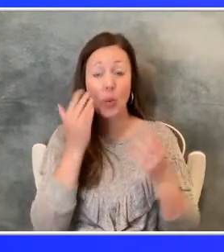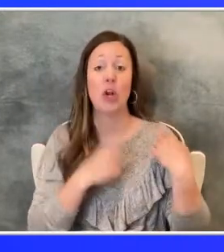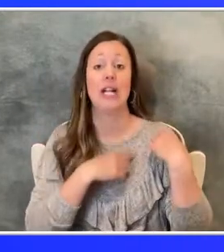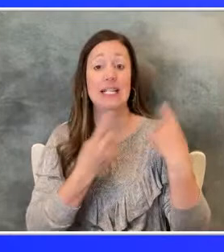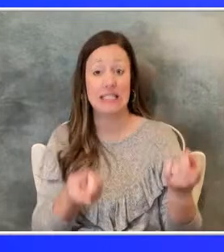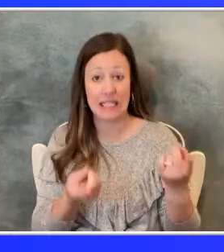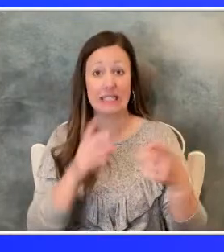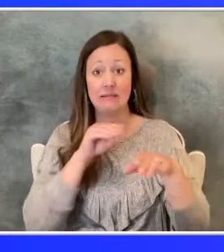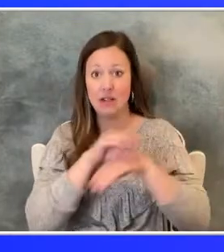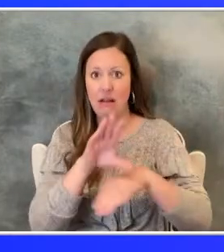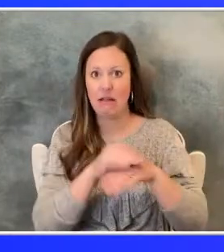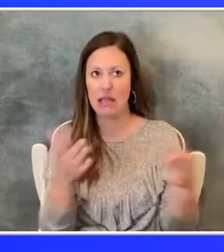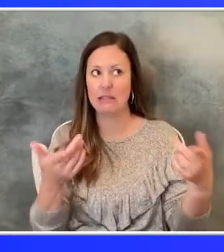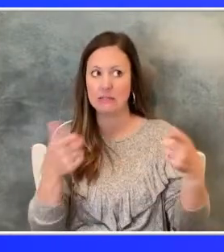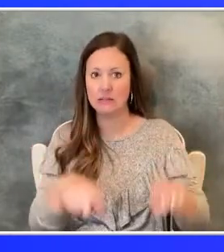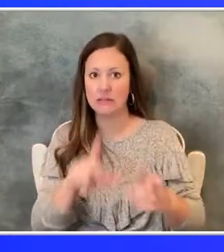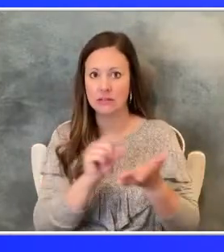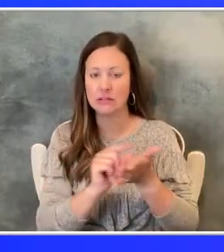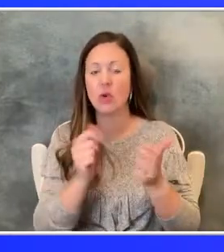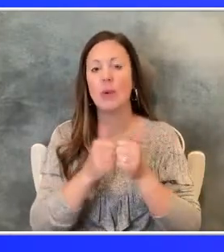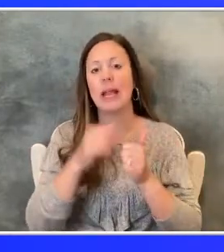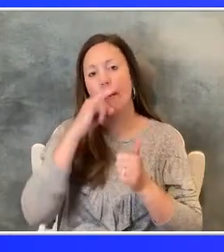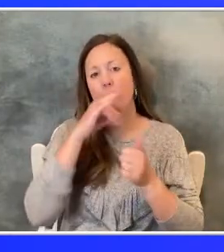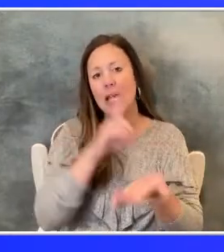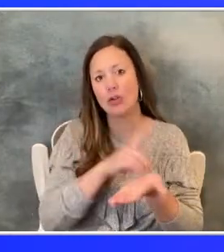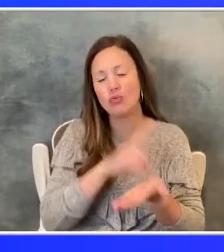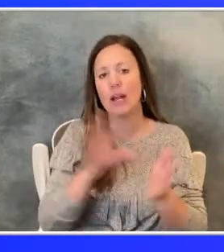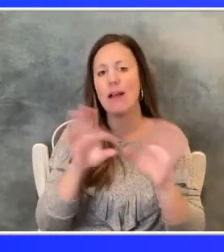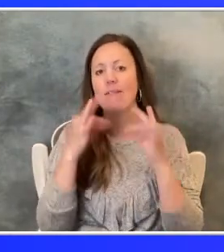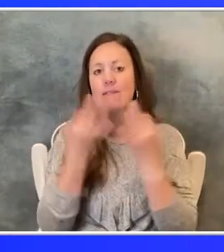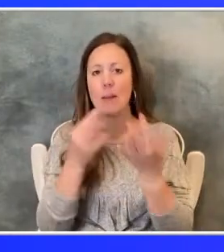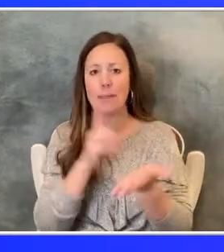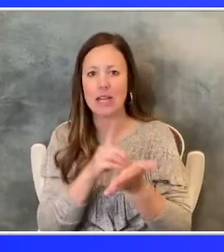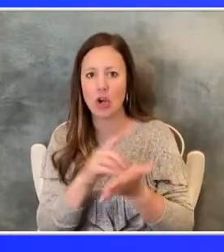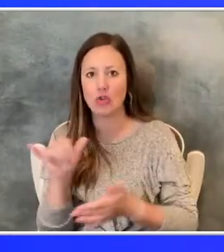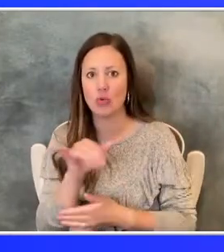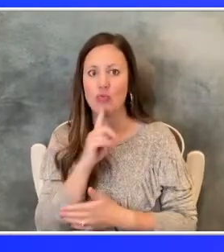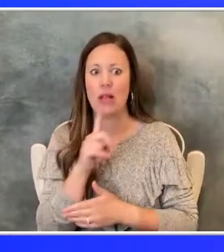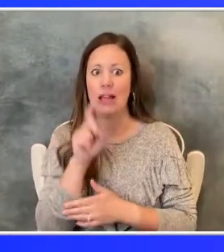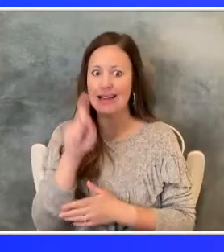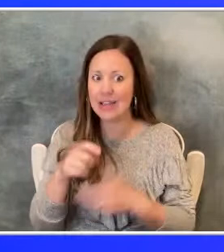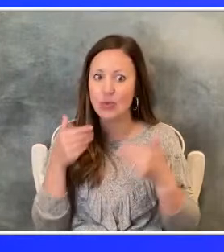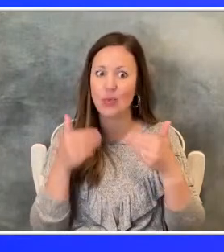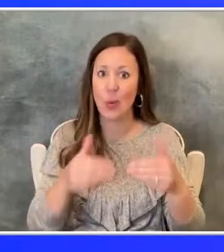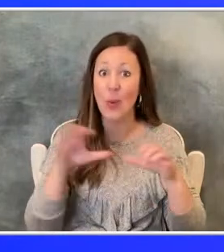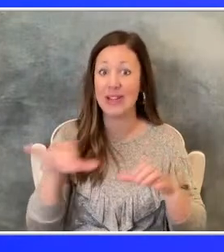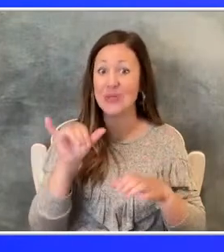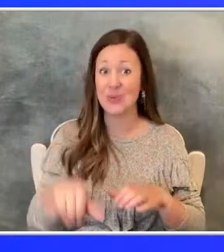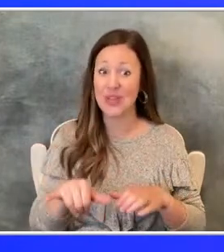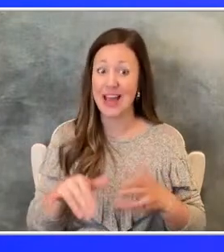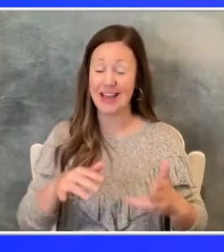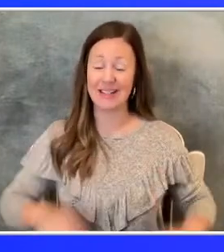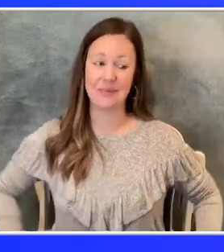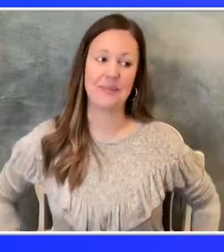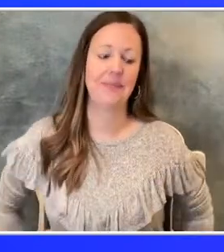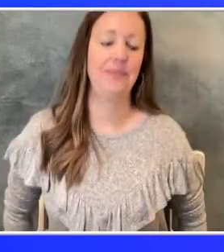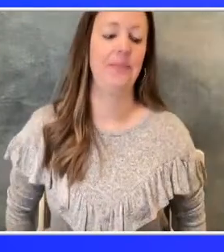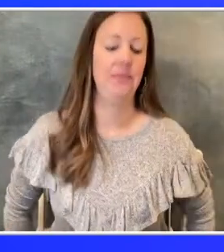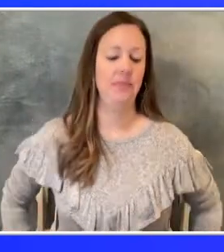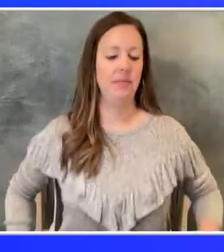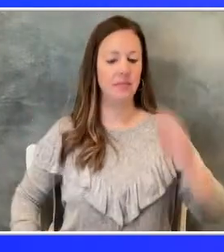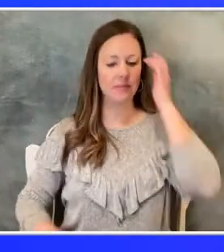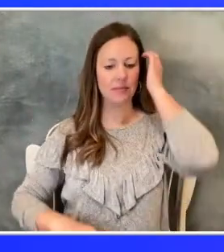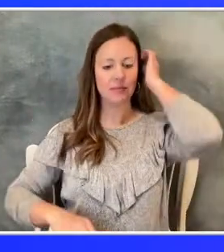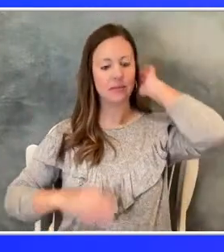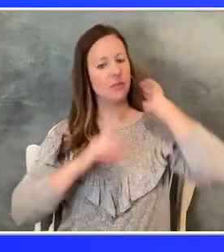out amongst pediatricians, family doctors, to do this. So it's highly important for parents